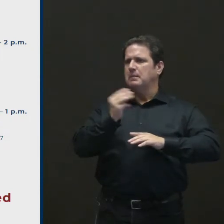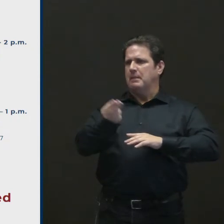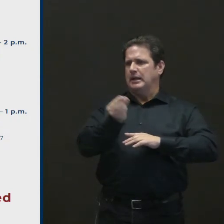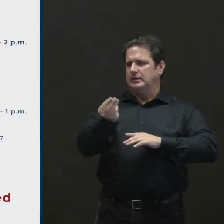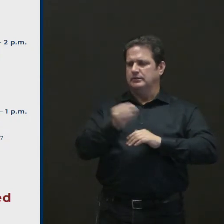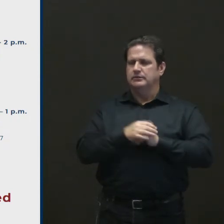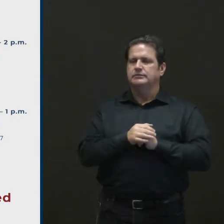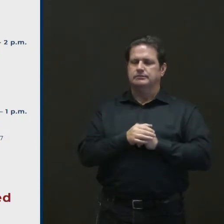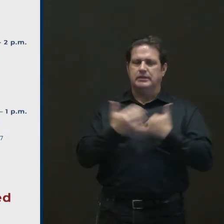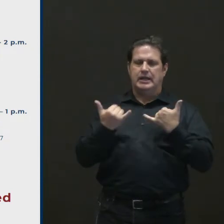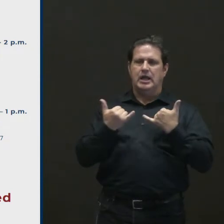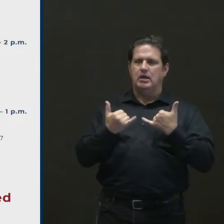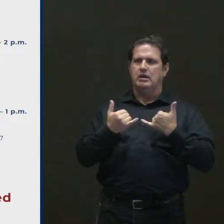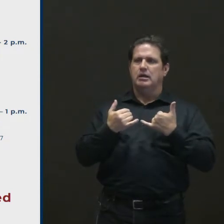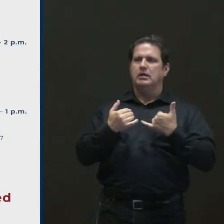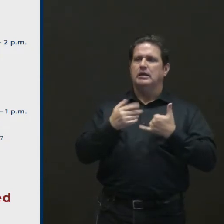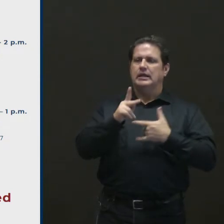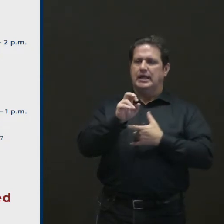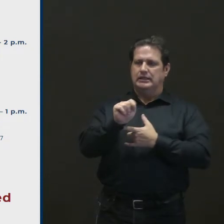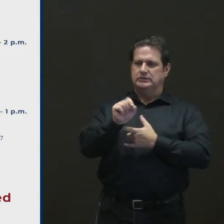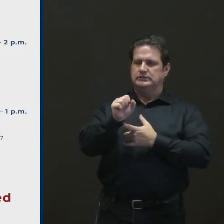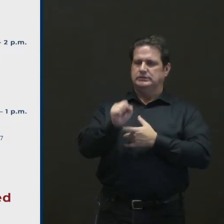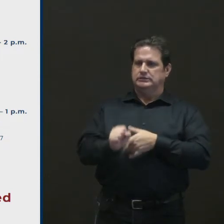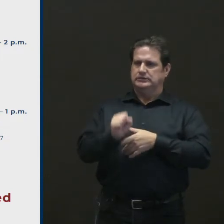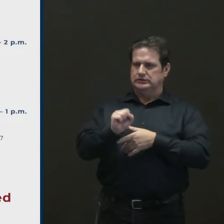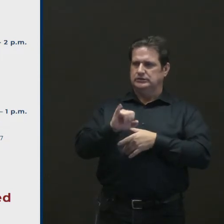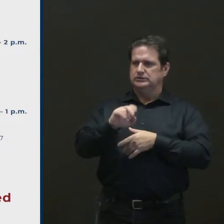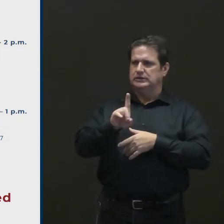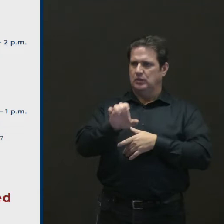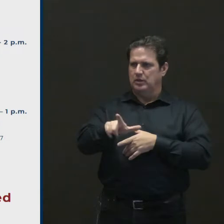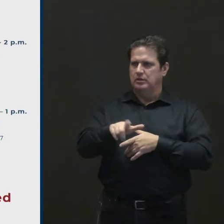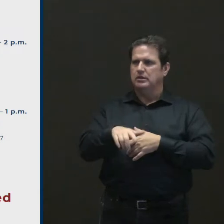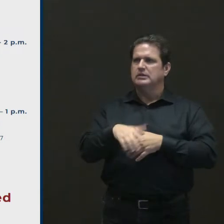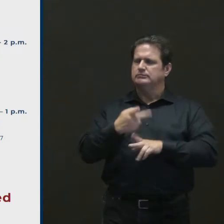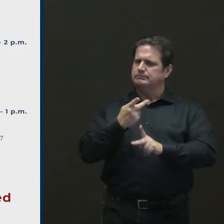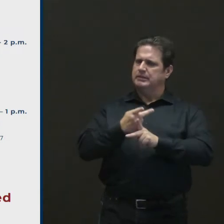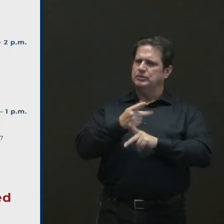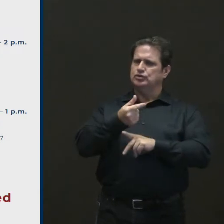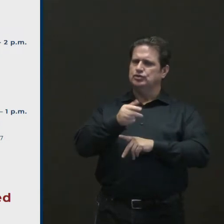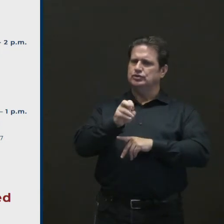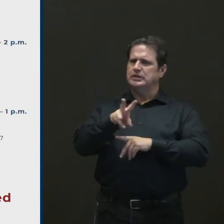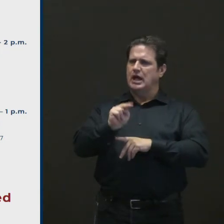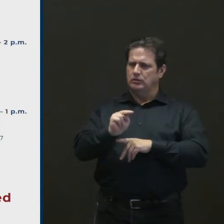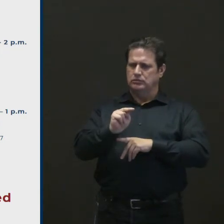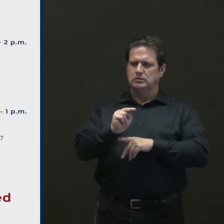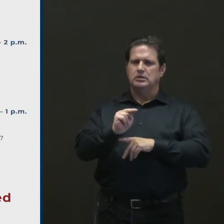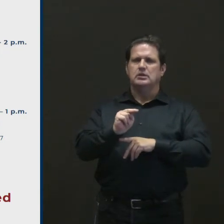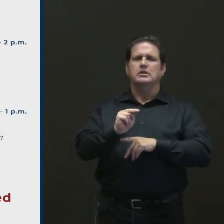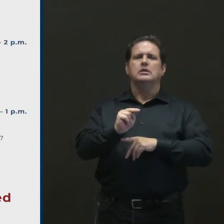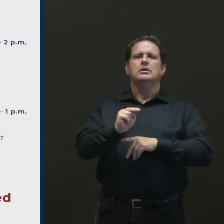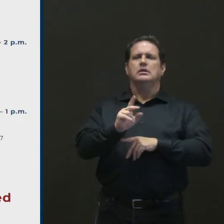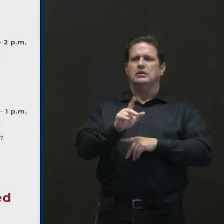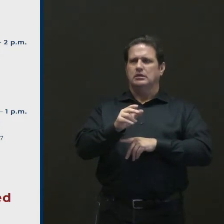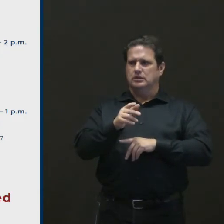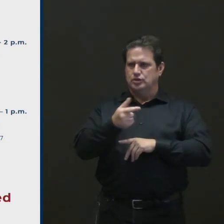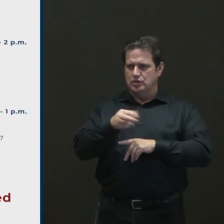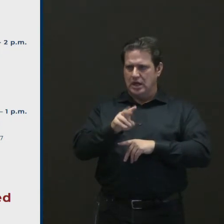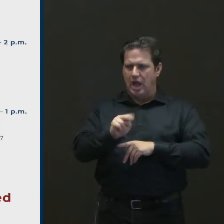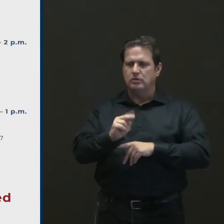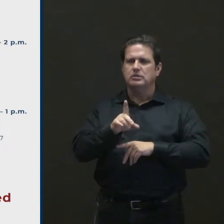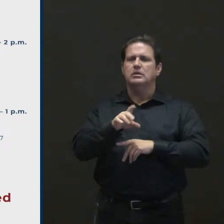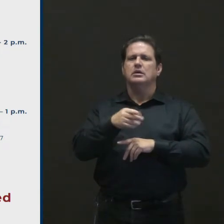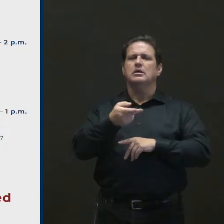Monday. And then right now in Kent and Sussex, we're keeping our Georgetown sites. They're kind of in the hubs, one in Dover's, one in Georgetown. And then as public